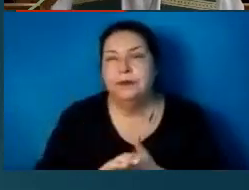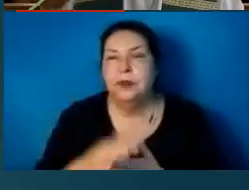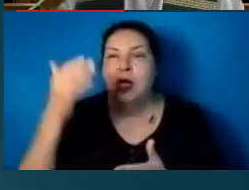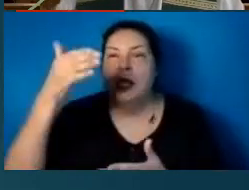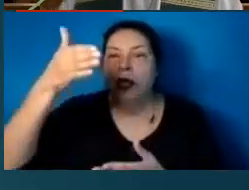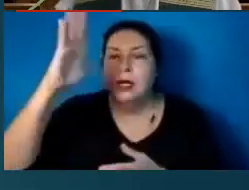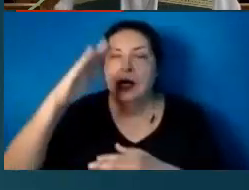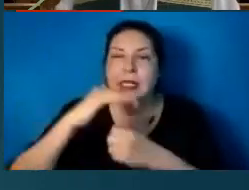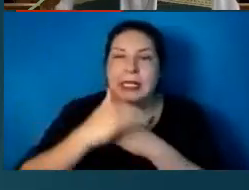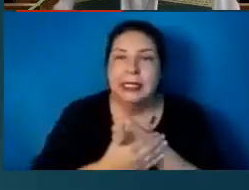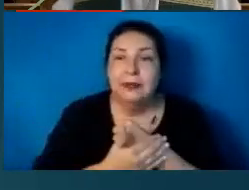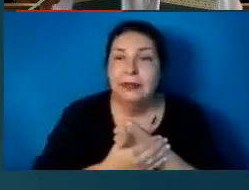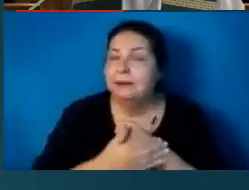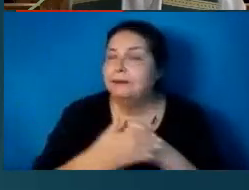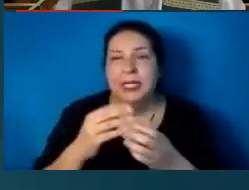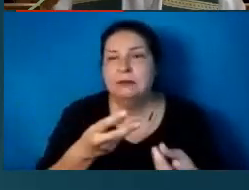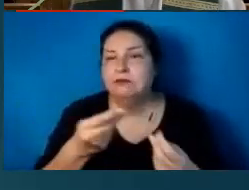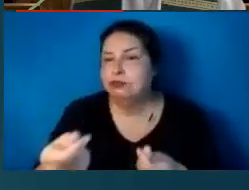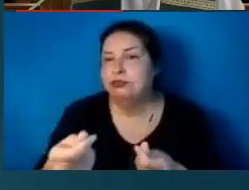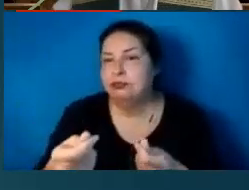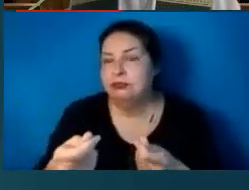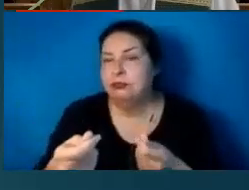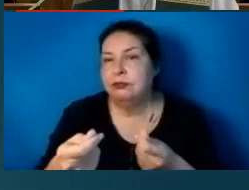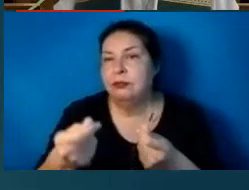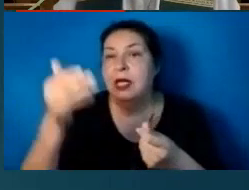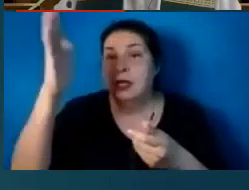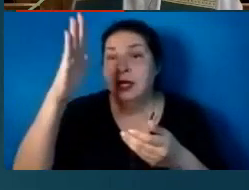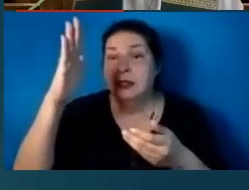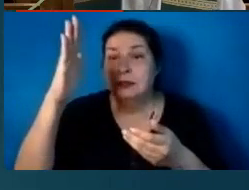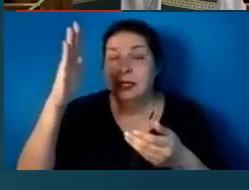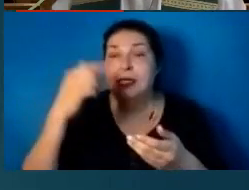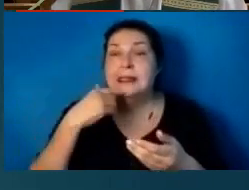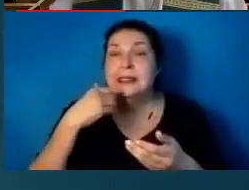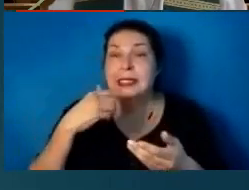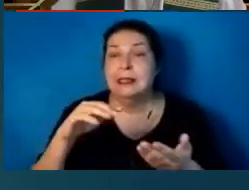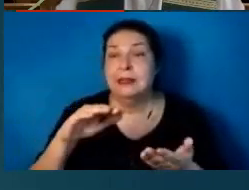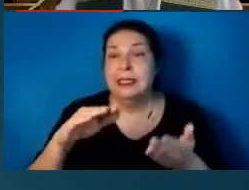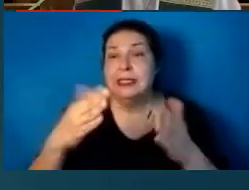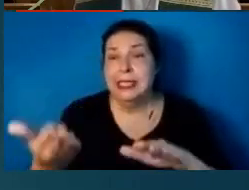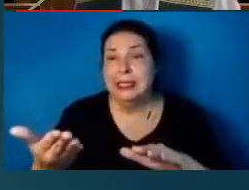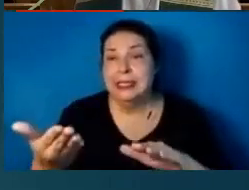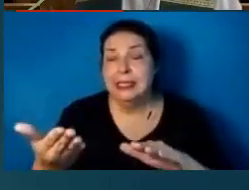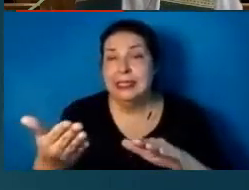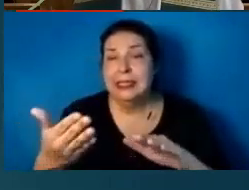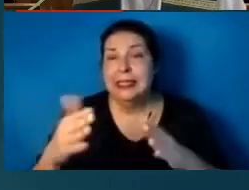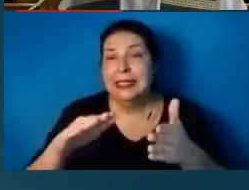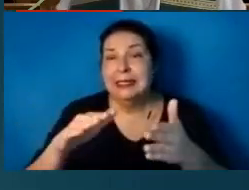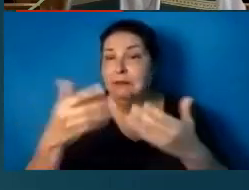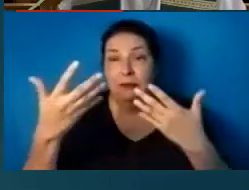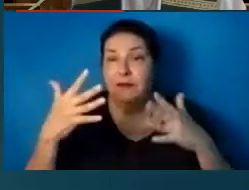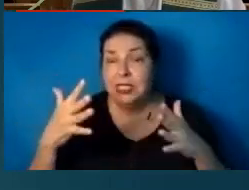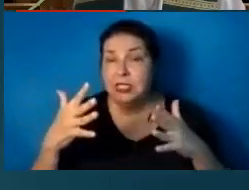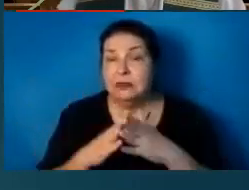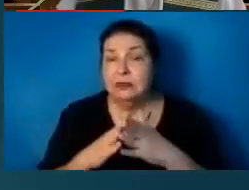people everywhere. Death is dead, and he is dead for everyone. Death